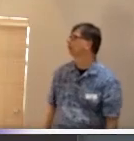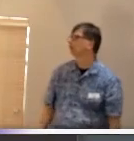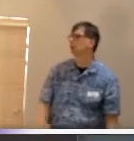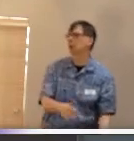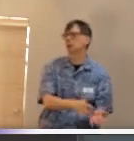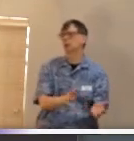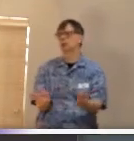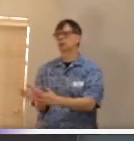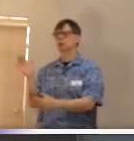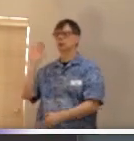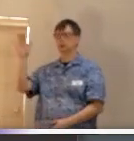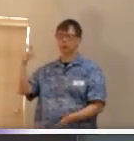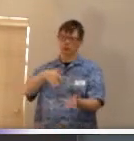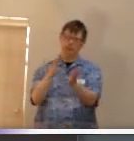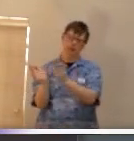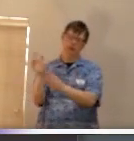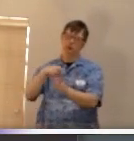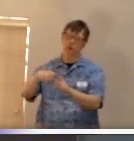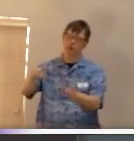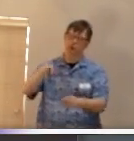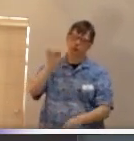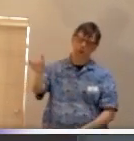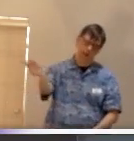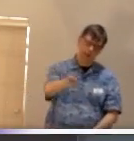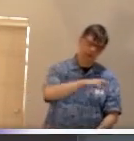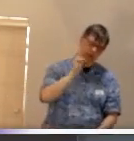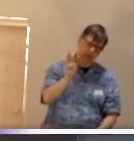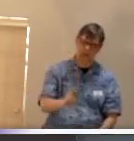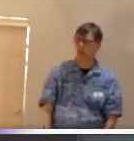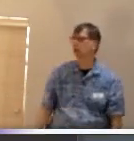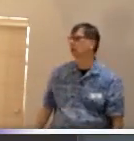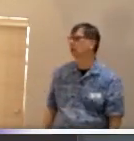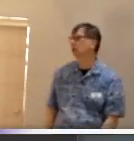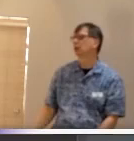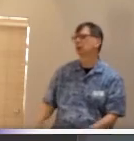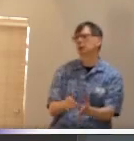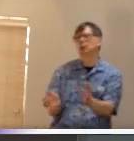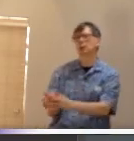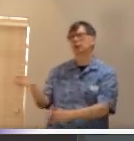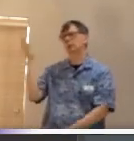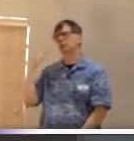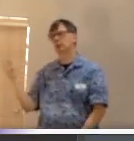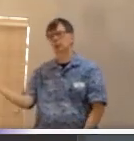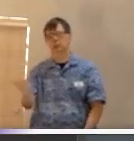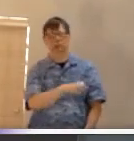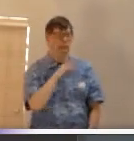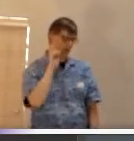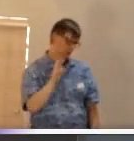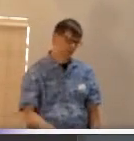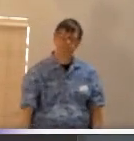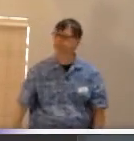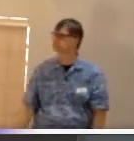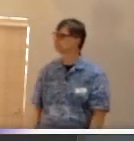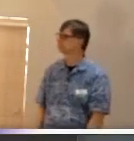It's the mirror that is reflecting back to us who we are. So the objective world is always a reflection back to who we are. So you don't really have to dig into your patterning,